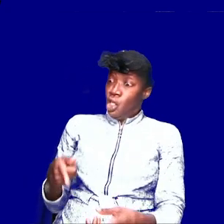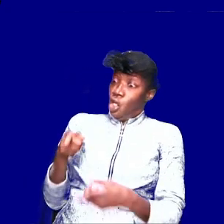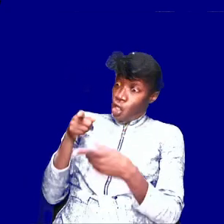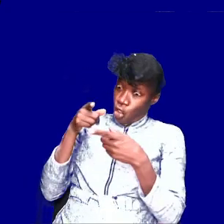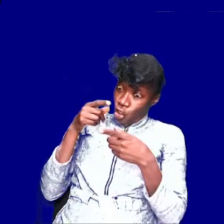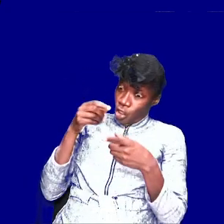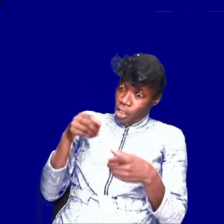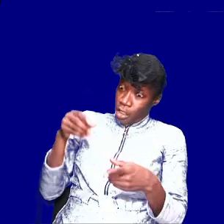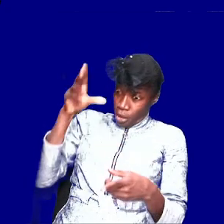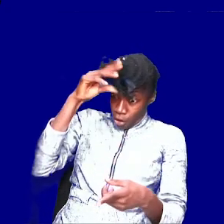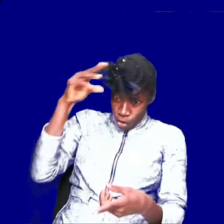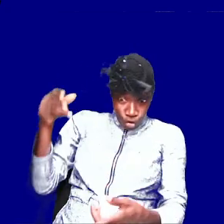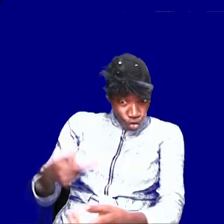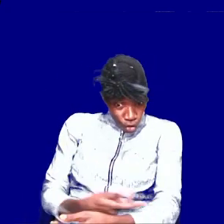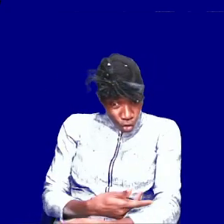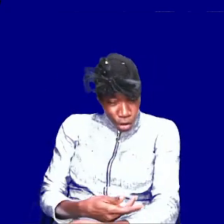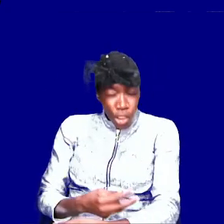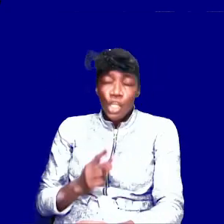die, Jonathan.